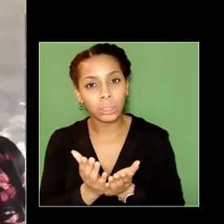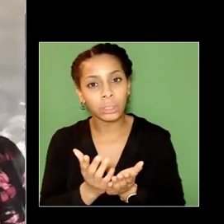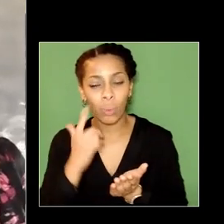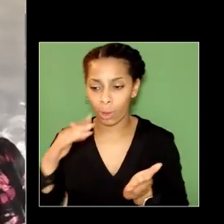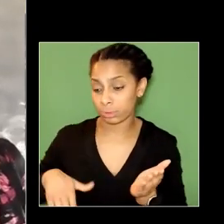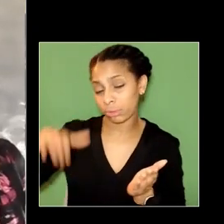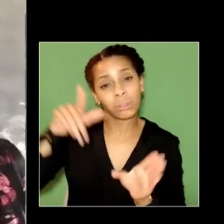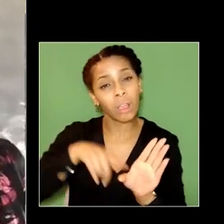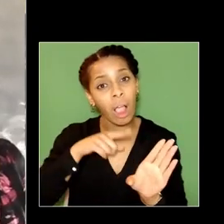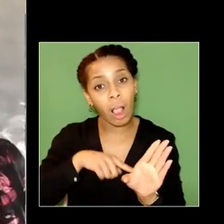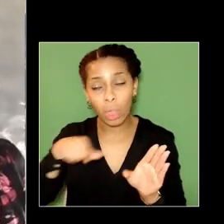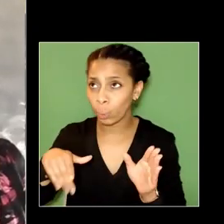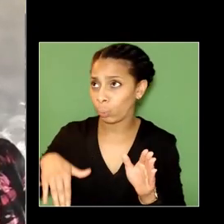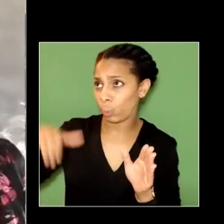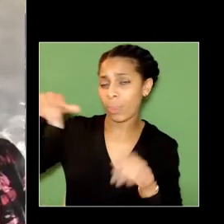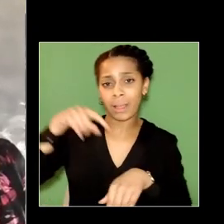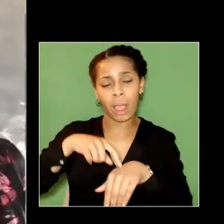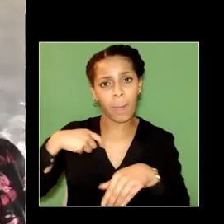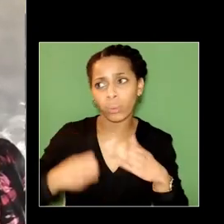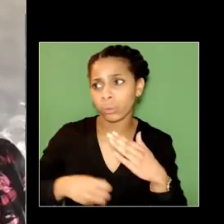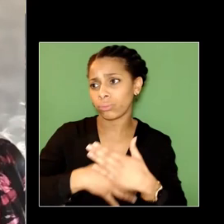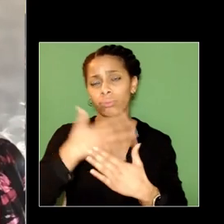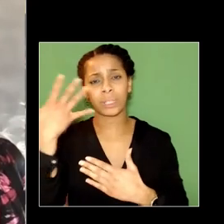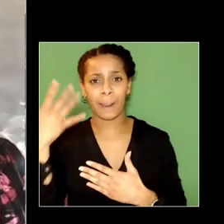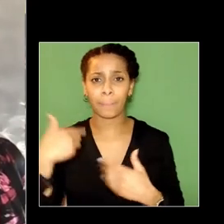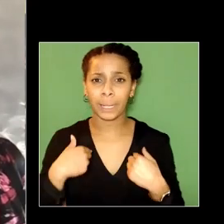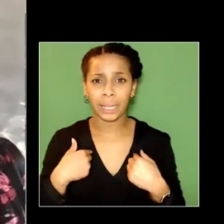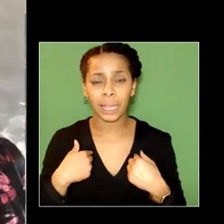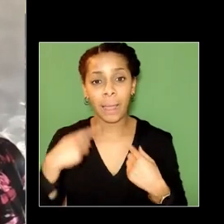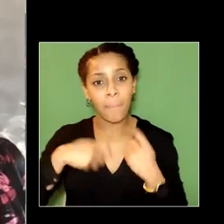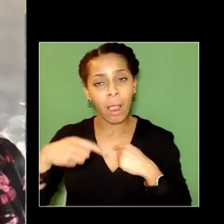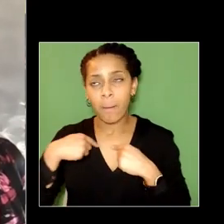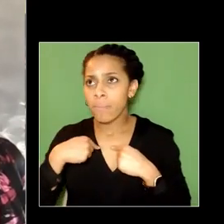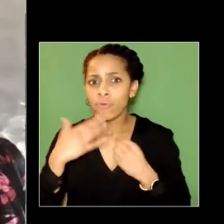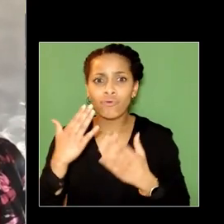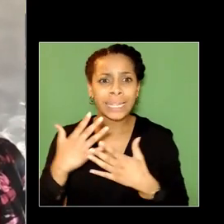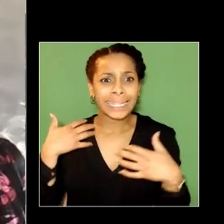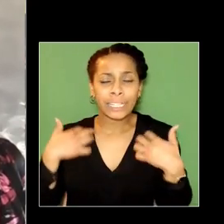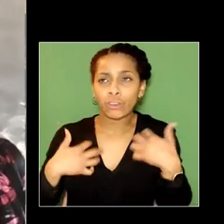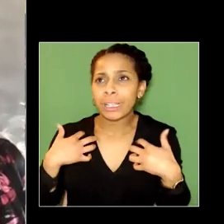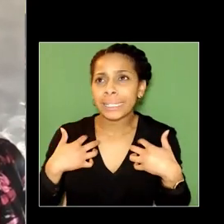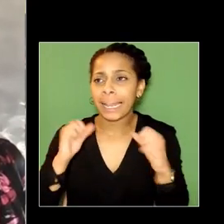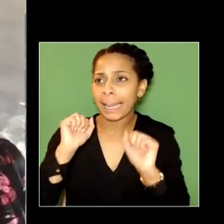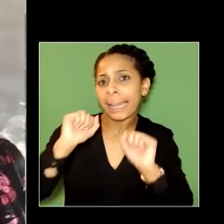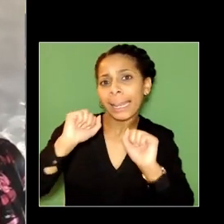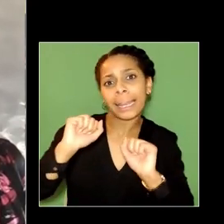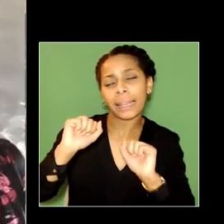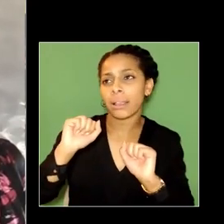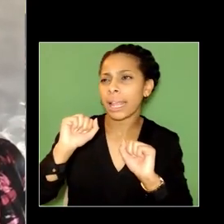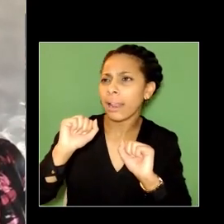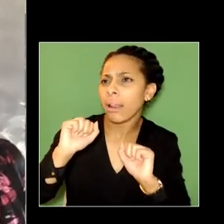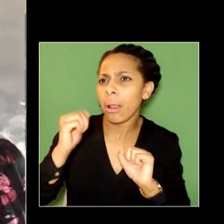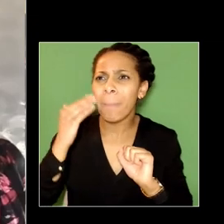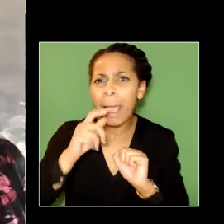years, and got me so interested in the history of Black people all over the